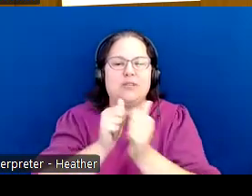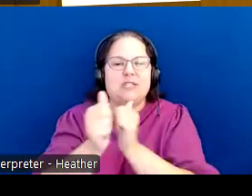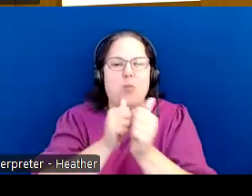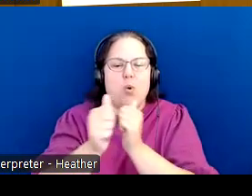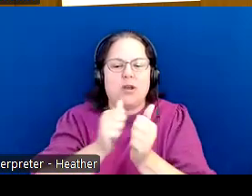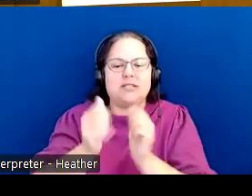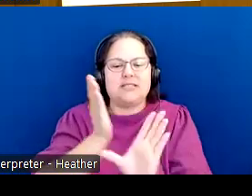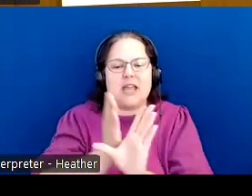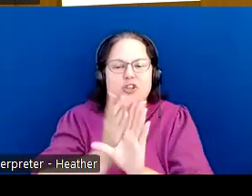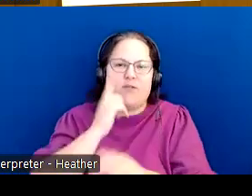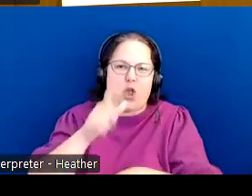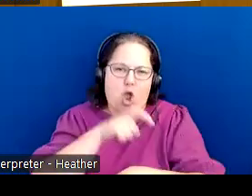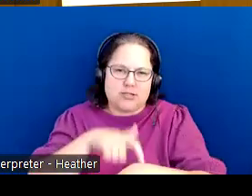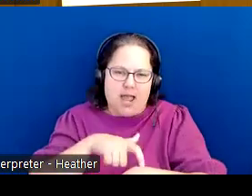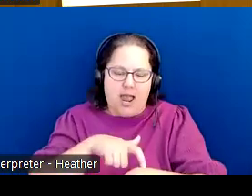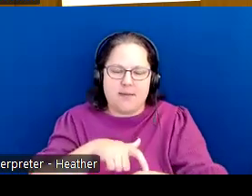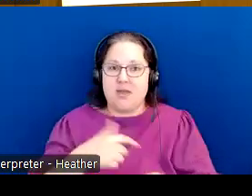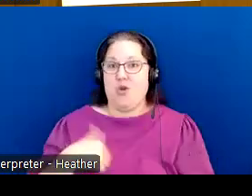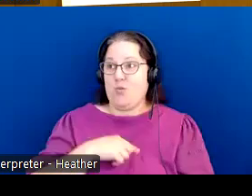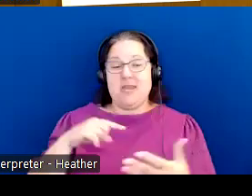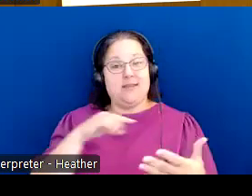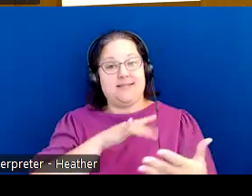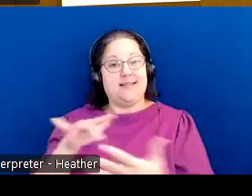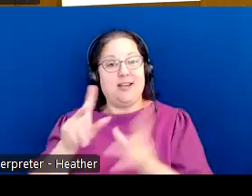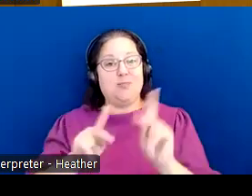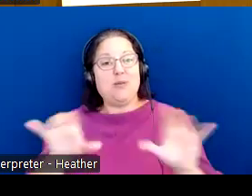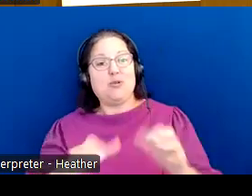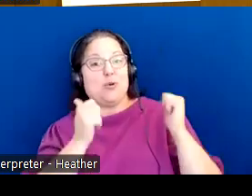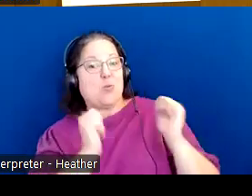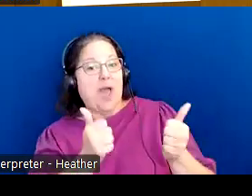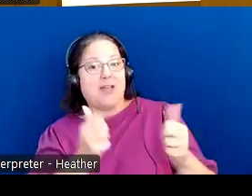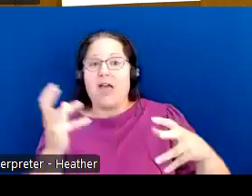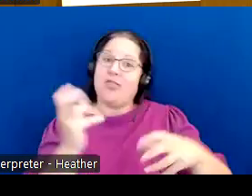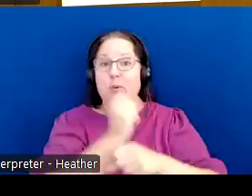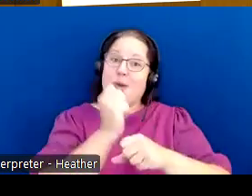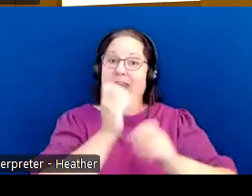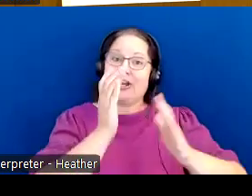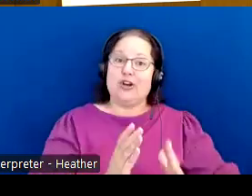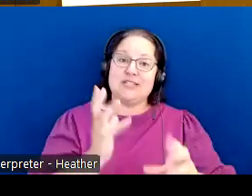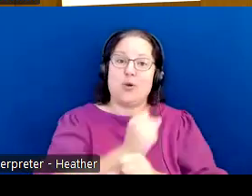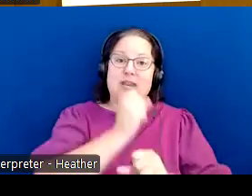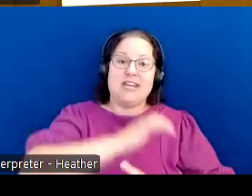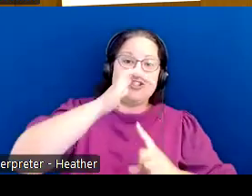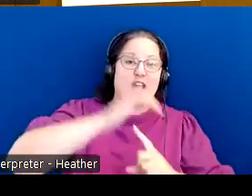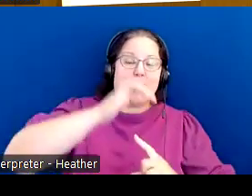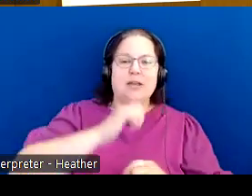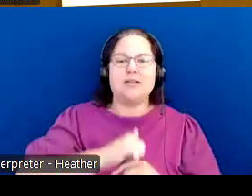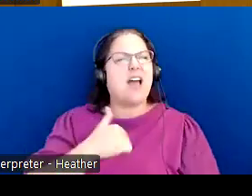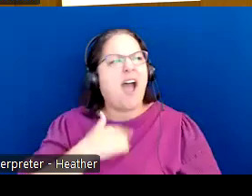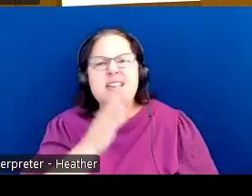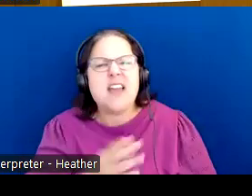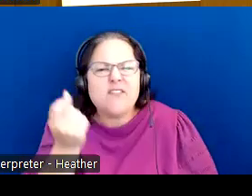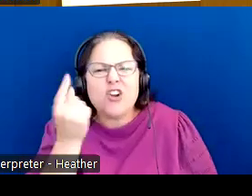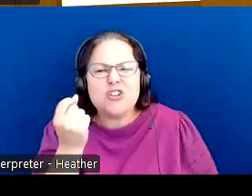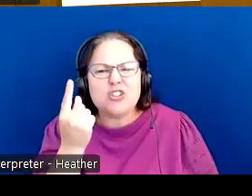sports psychology, we study the people doing well. We study the winners, those who are winning championships. And I never understood that. I come